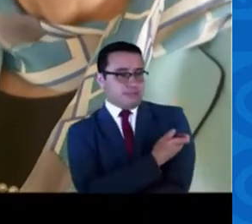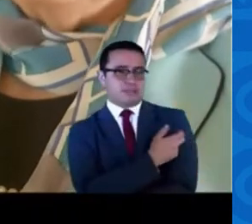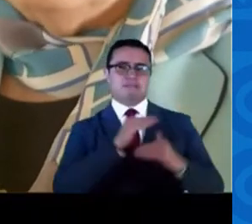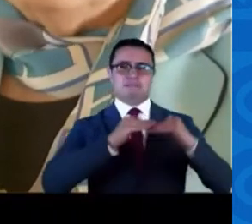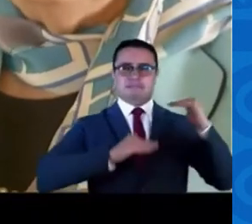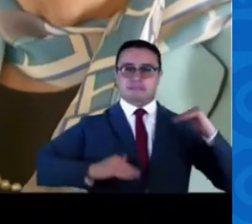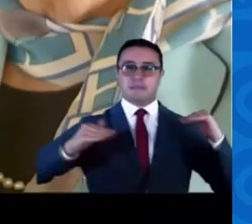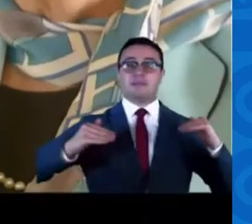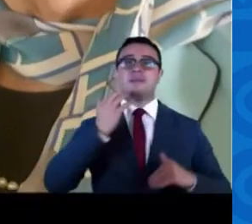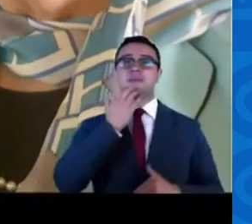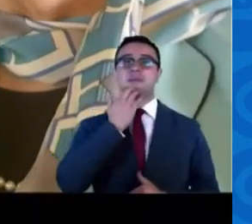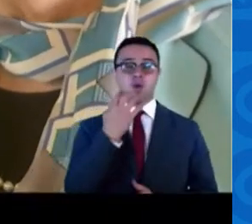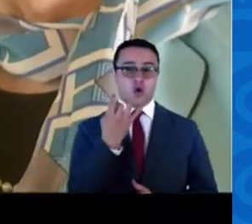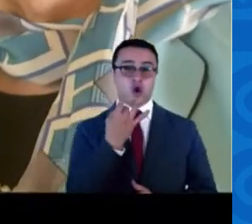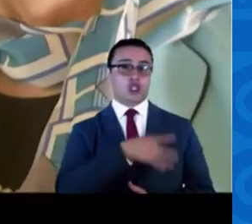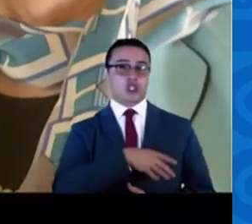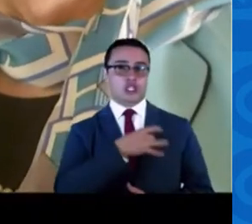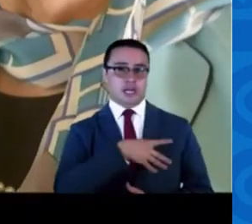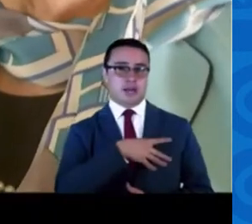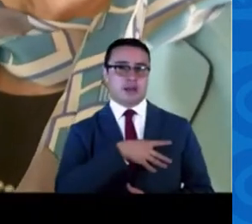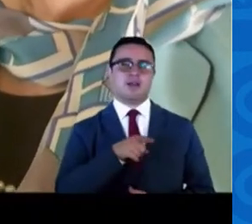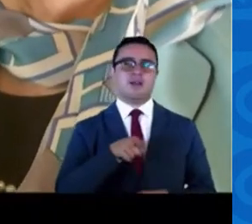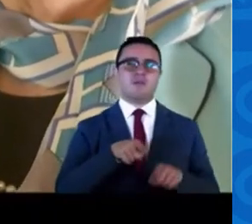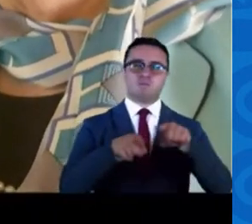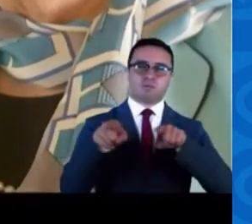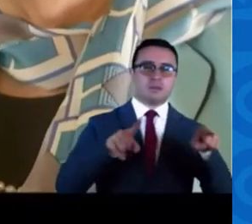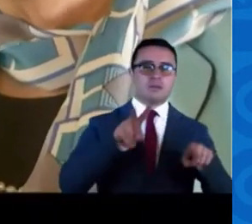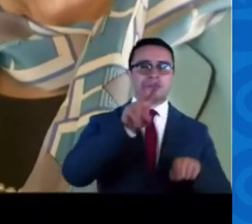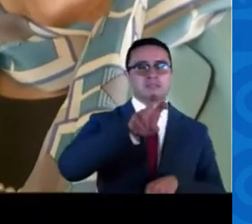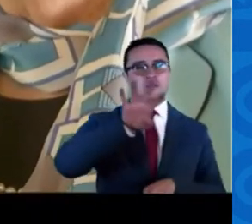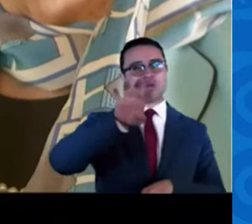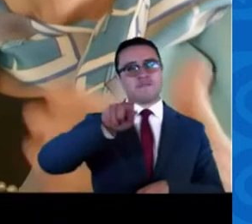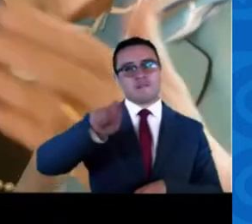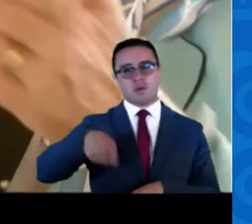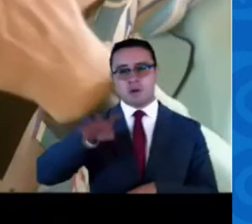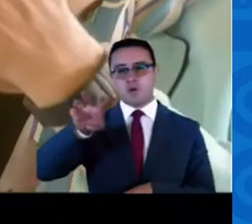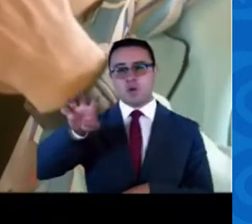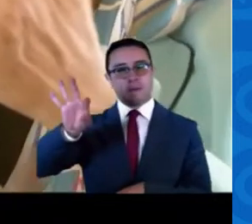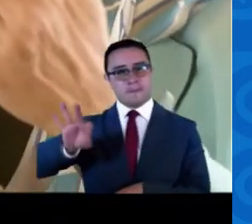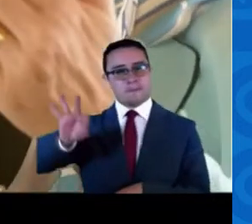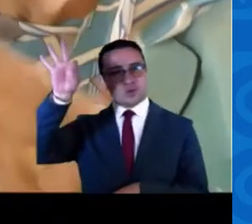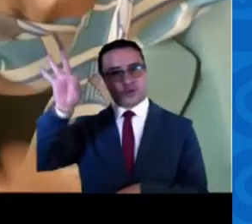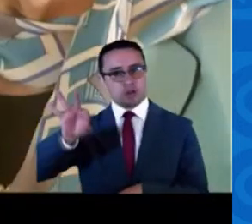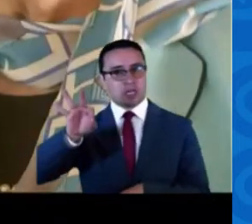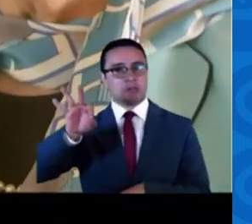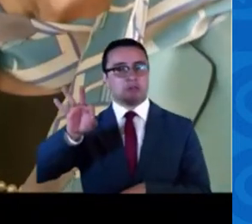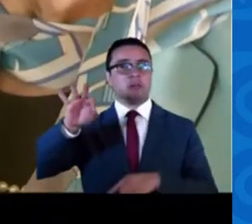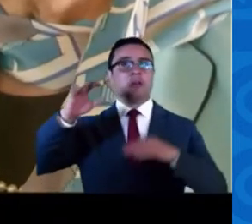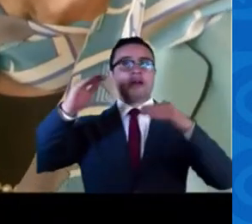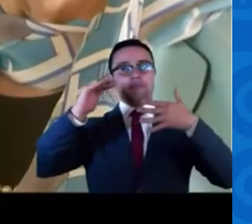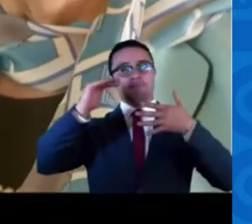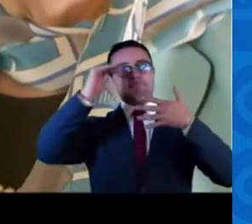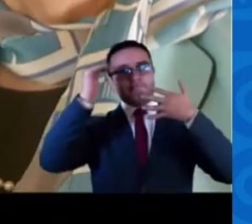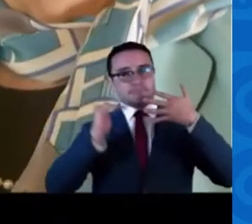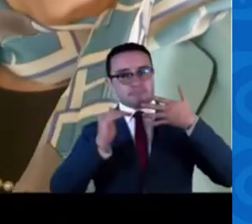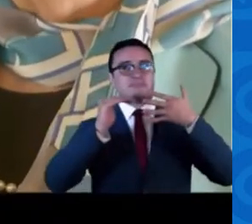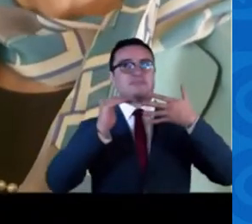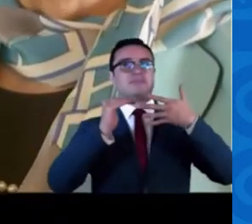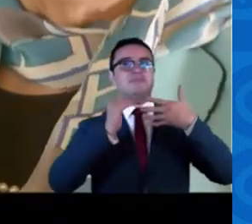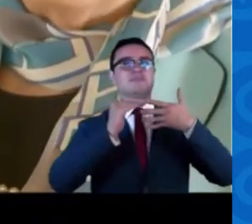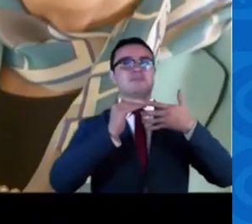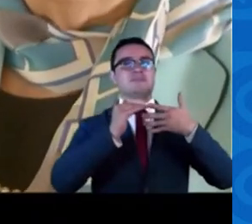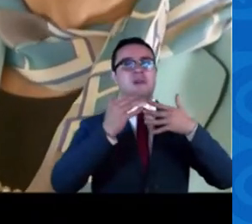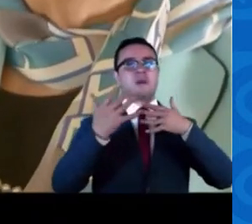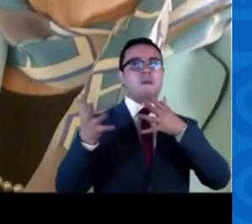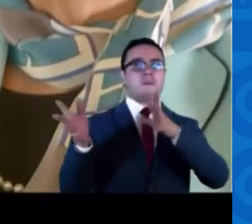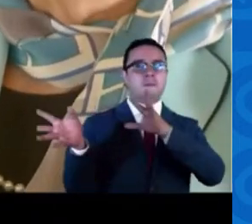countries with the fully vaccinated people is great. Chile, we